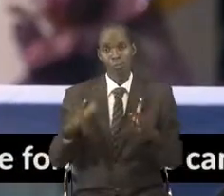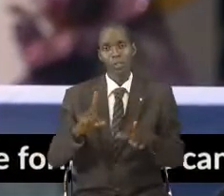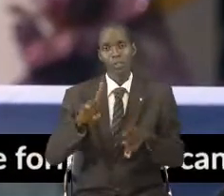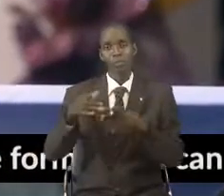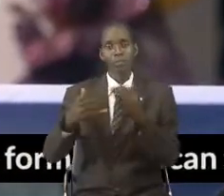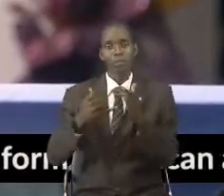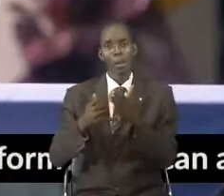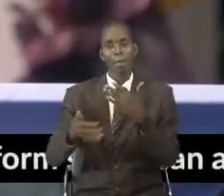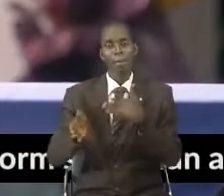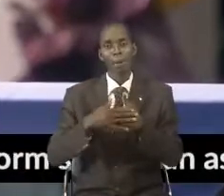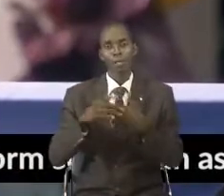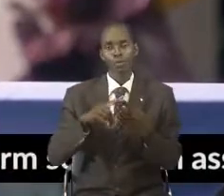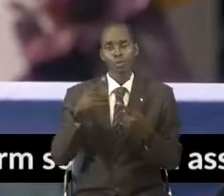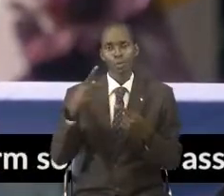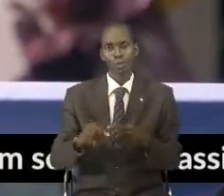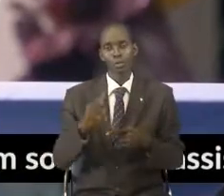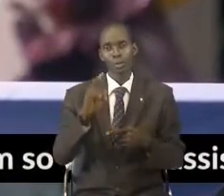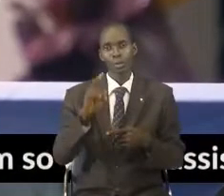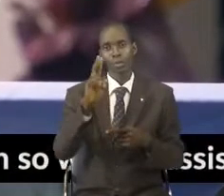Please, let's be fast.